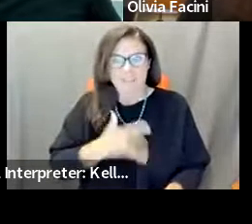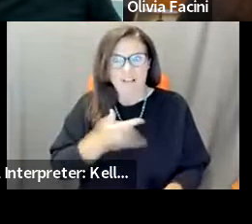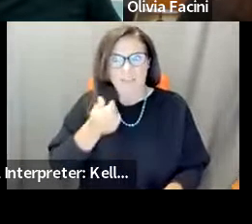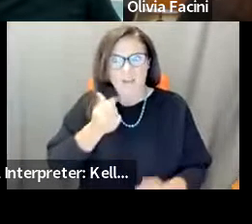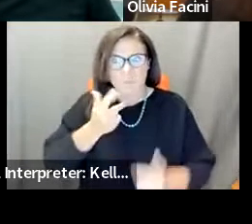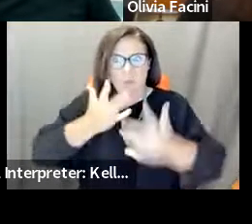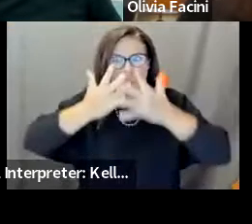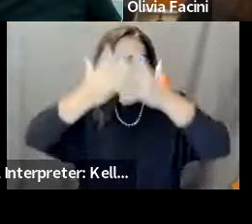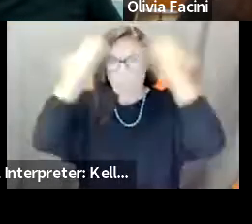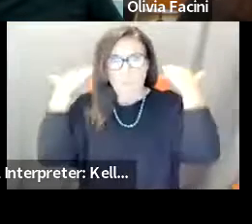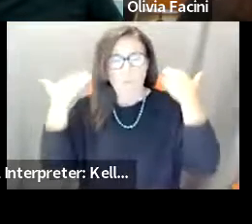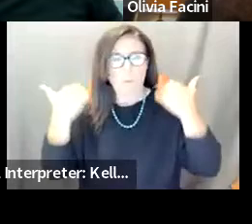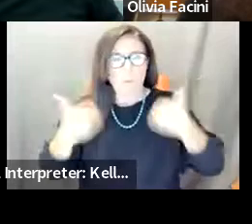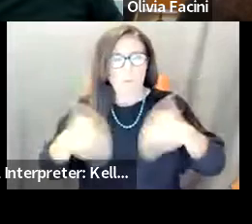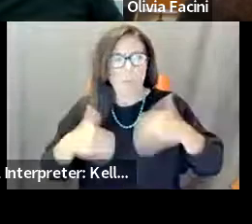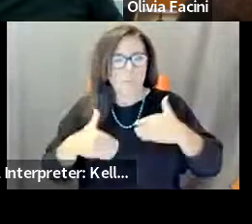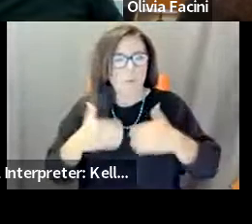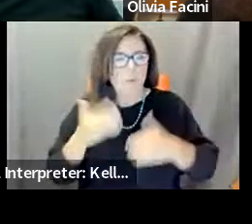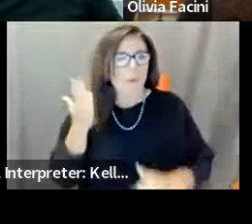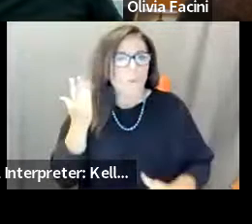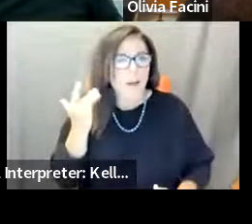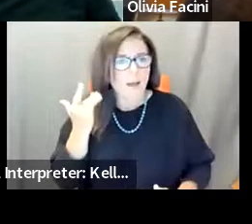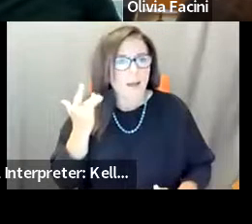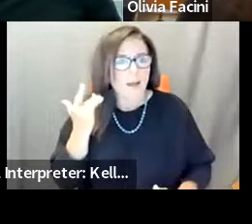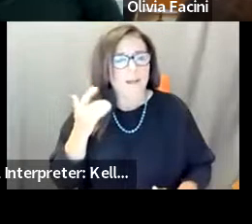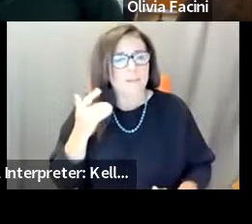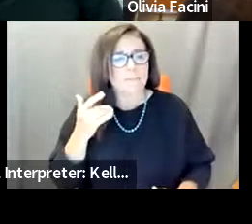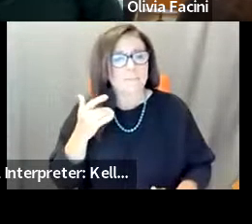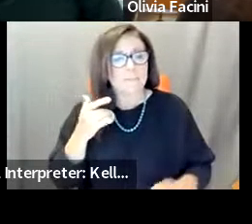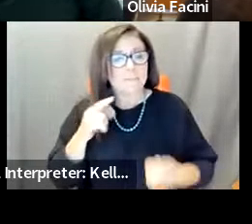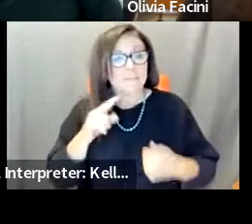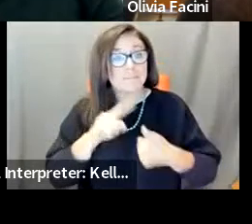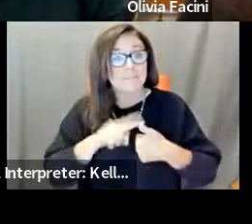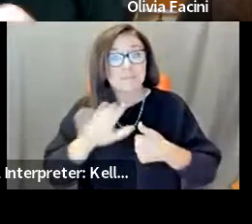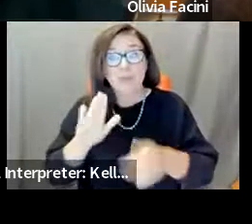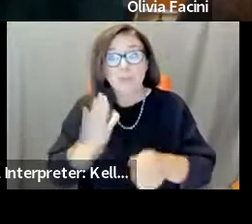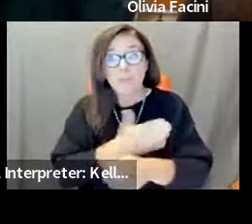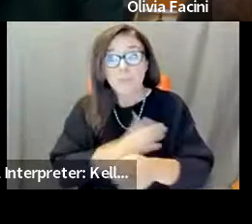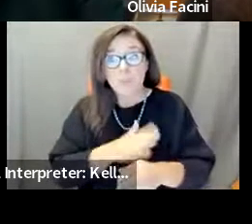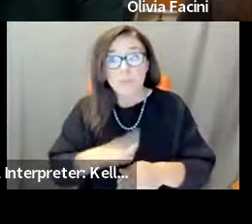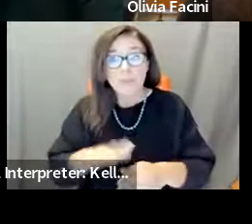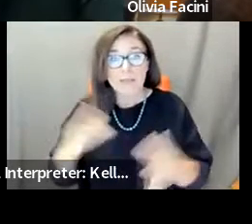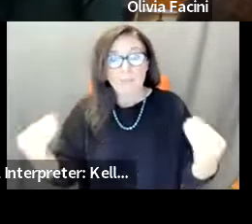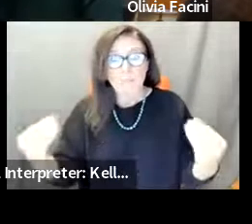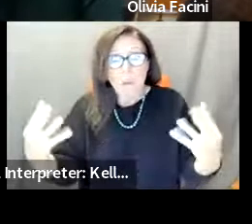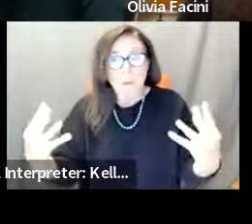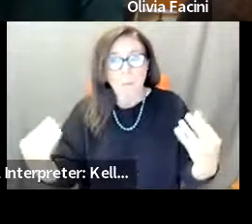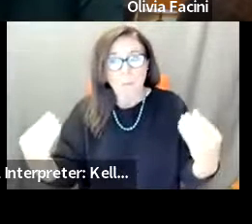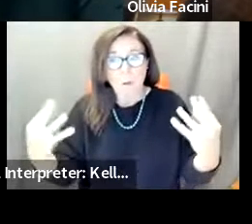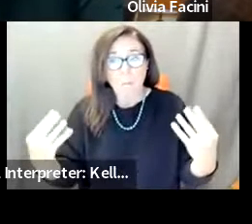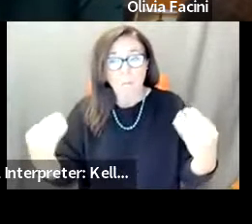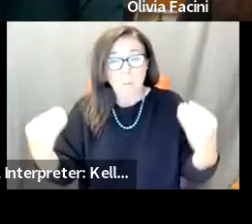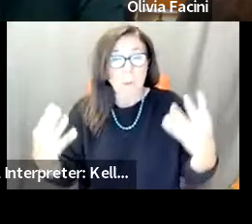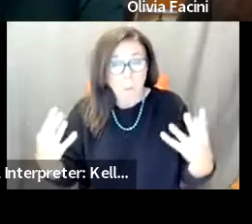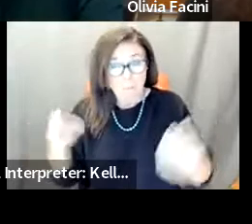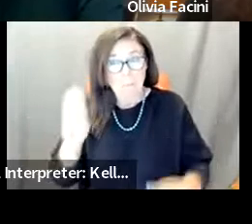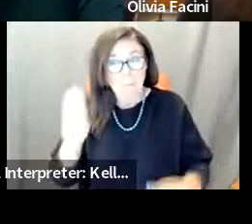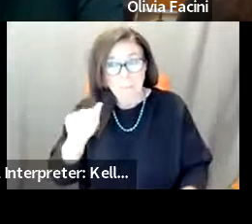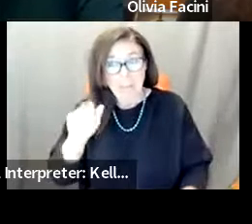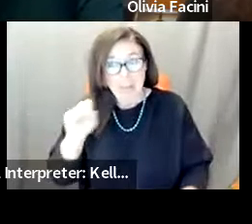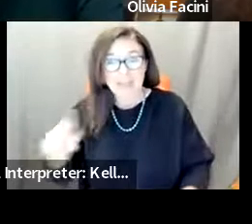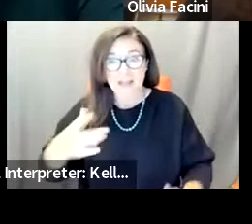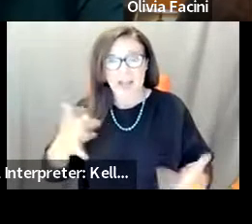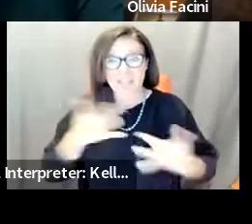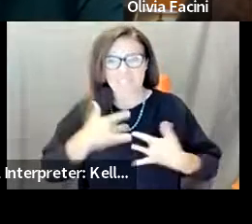of a few things. The bass in the musical production, it was just like shaking my